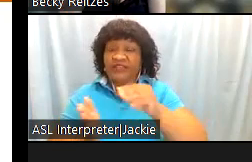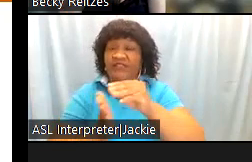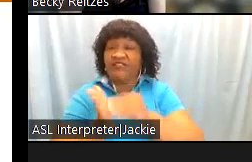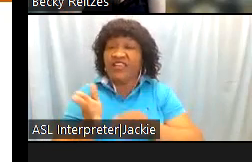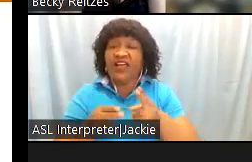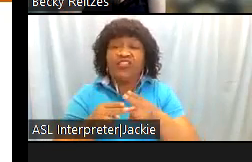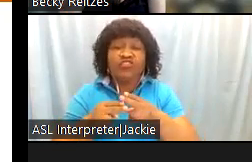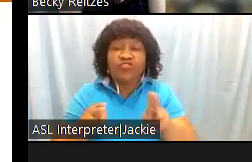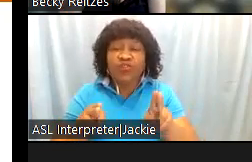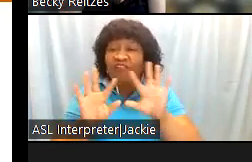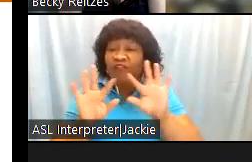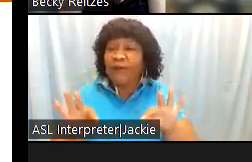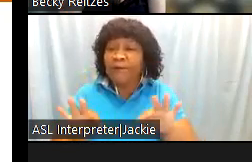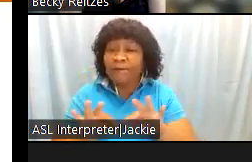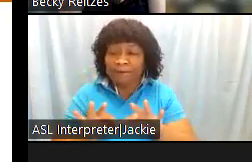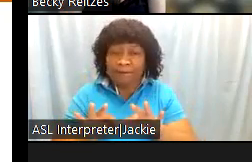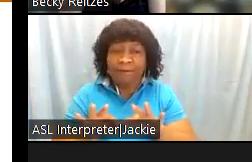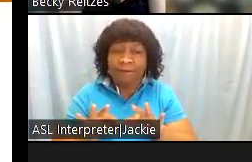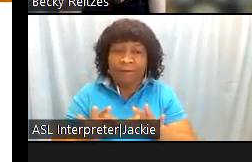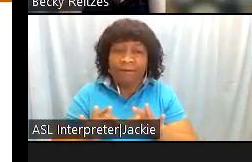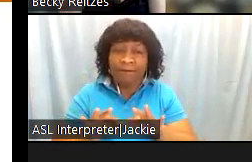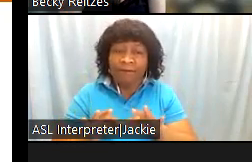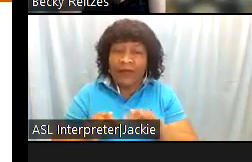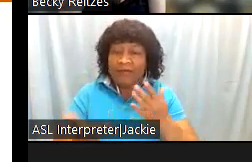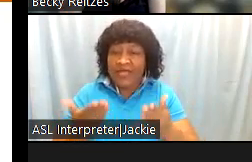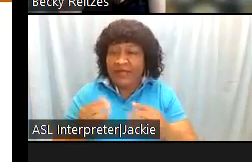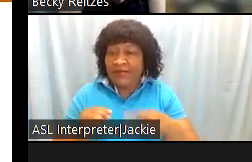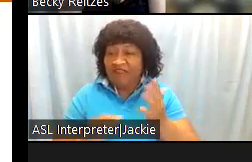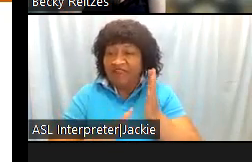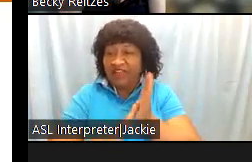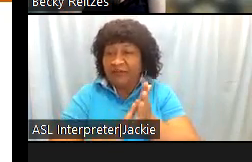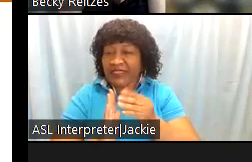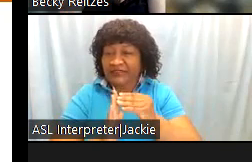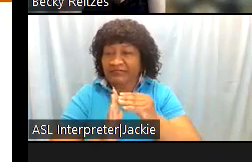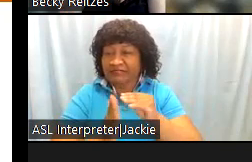very short form, which should only take about 5 minutes.